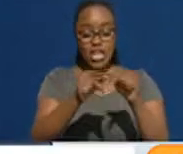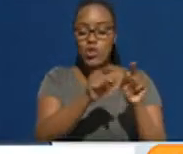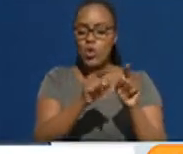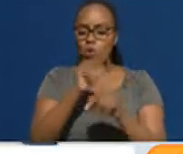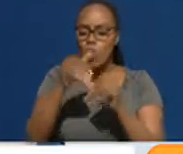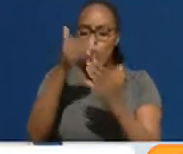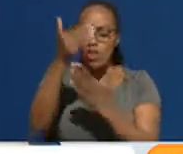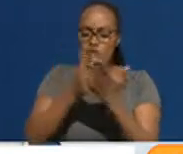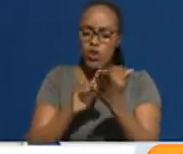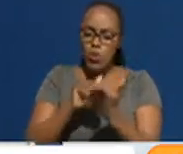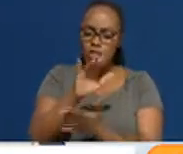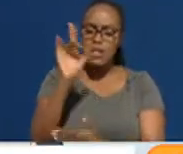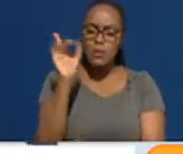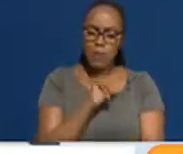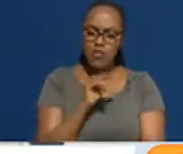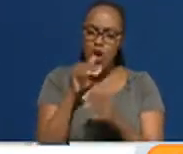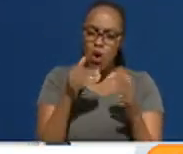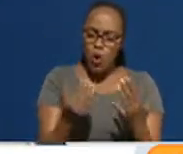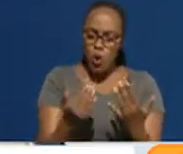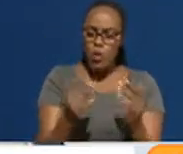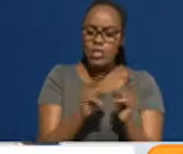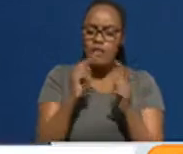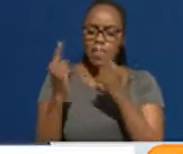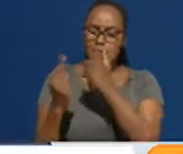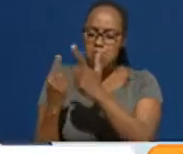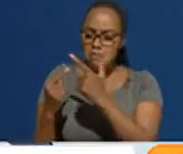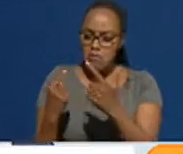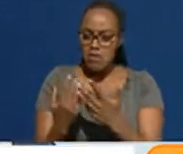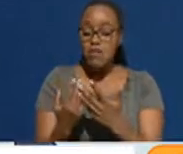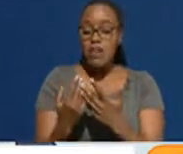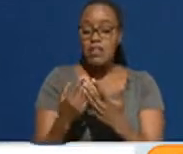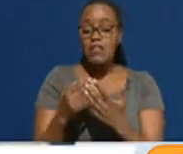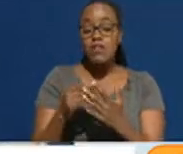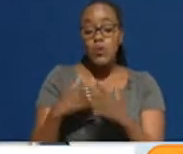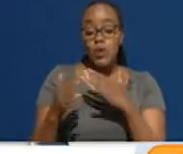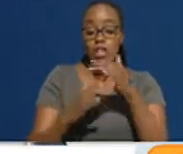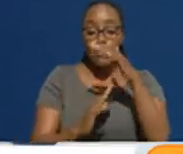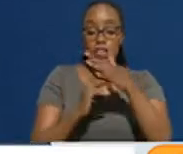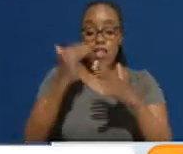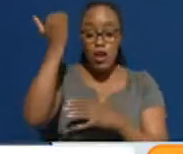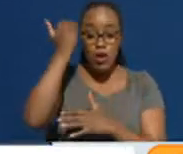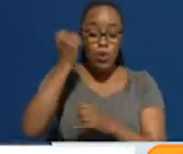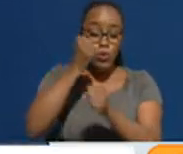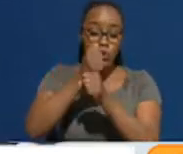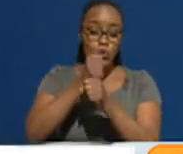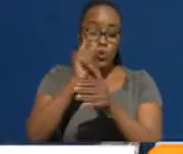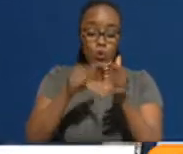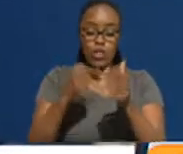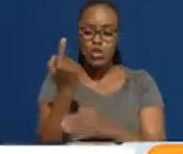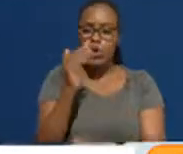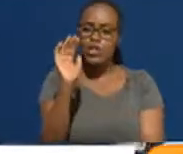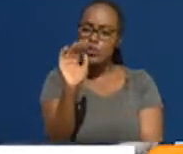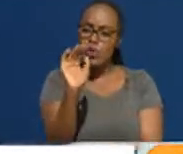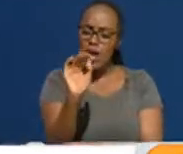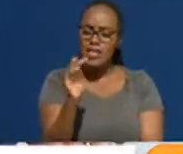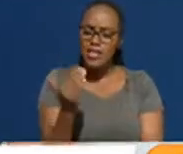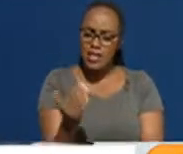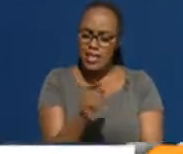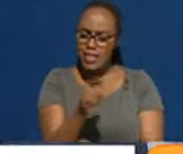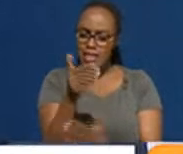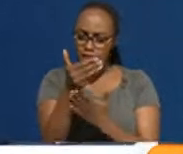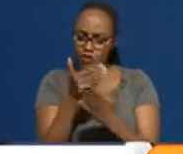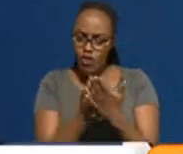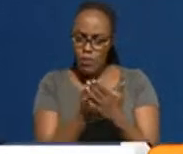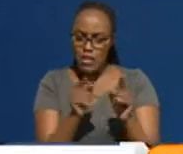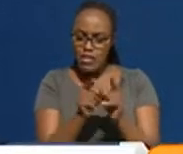of those forms were put up there for everyone to see and tabulate for themselves. And I think what the Supreme Court really should do is just to ask if are those forms